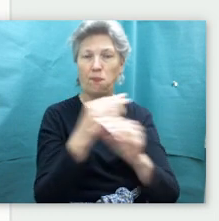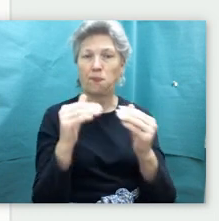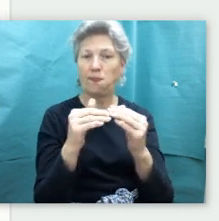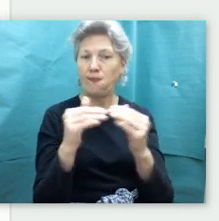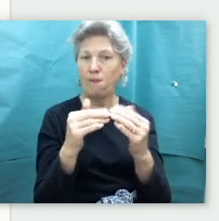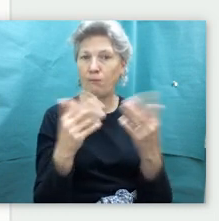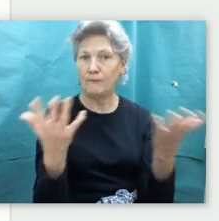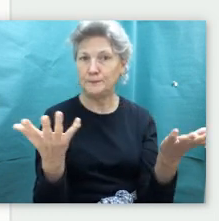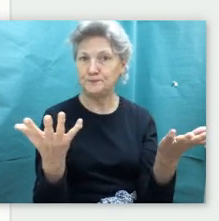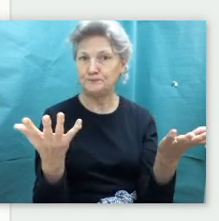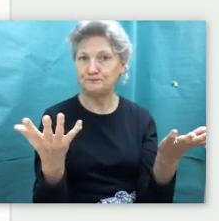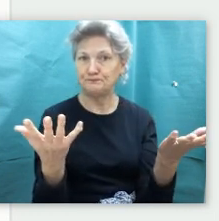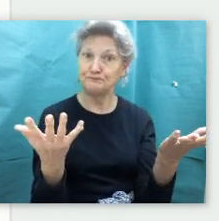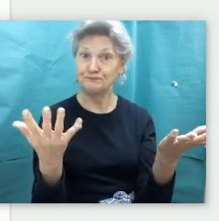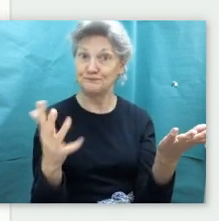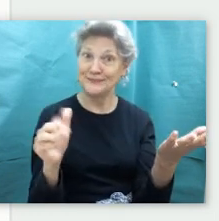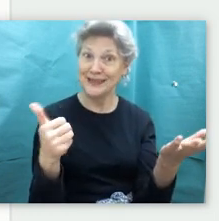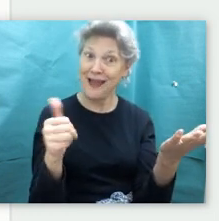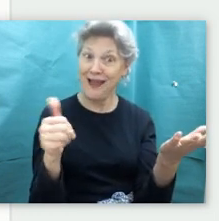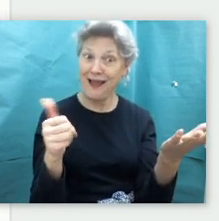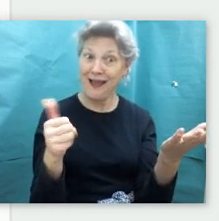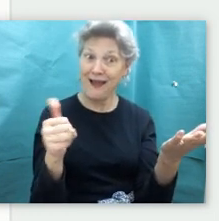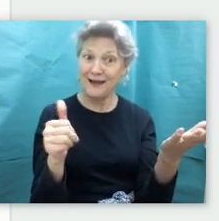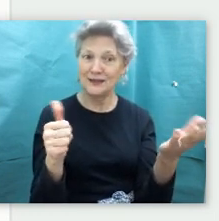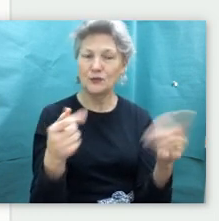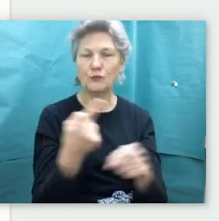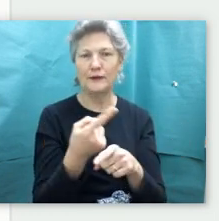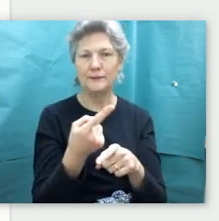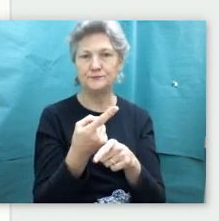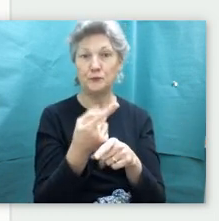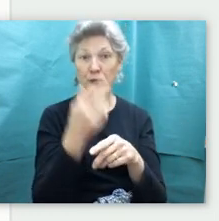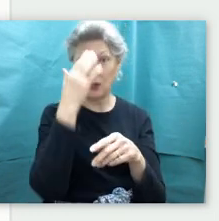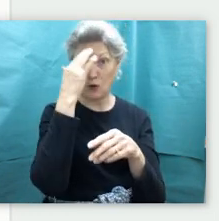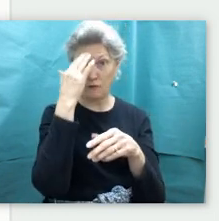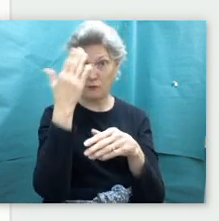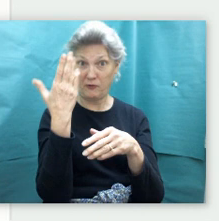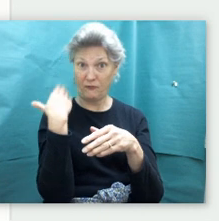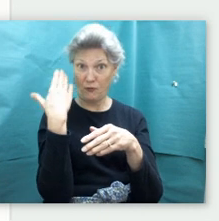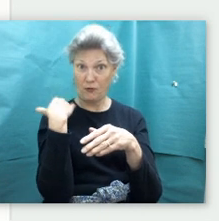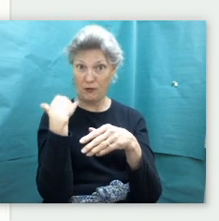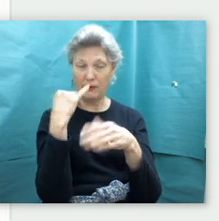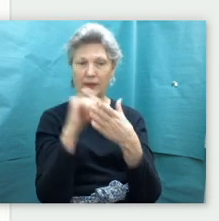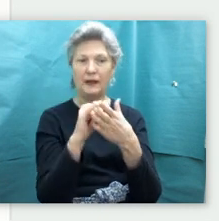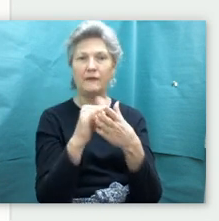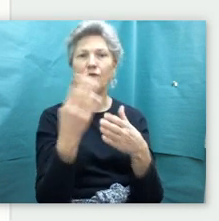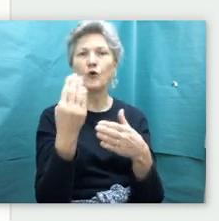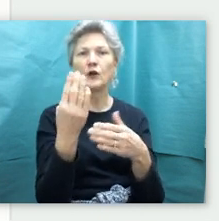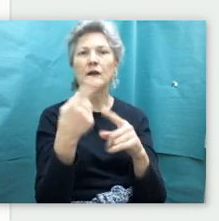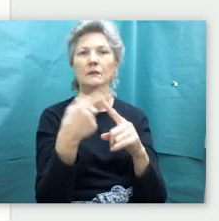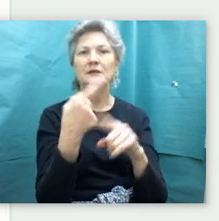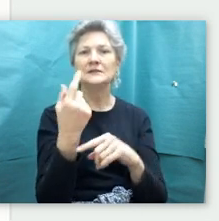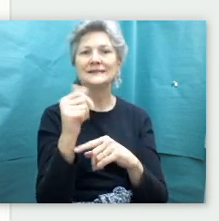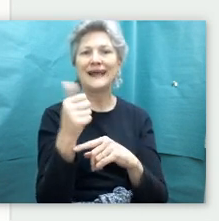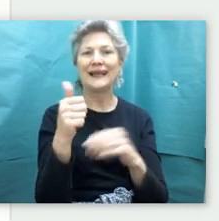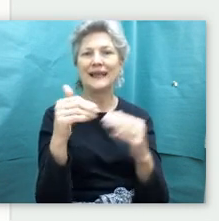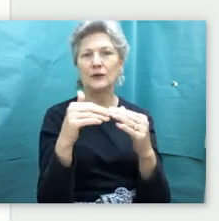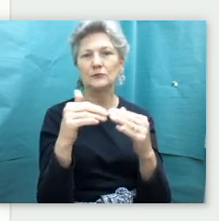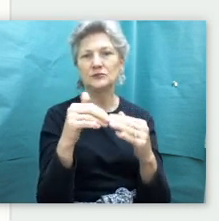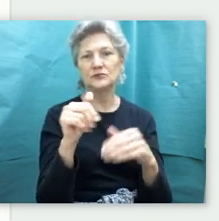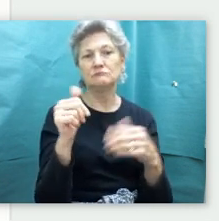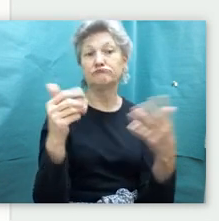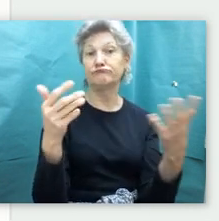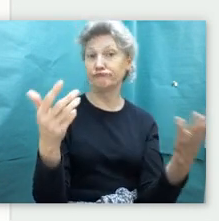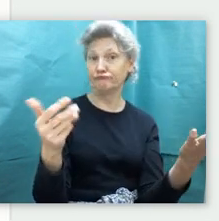because 2 times 5 is 10. And we know from before that 14 plus 10